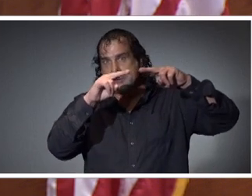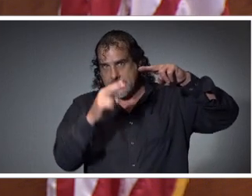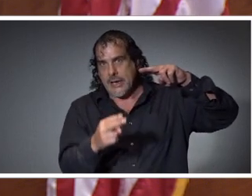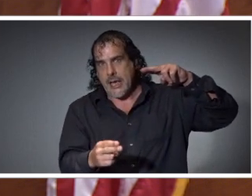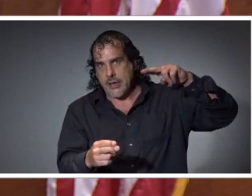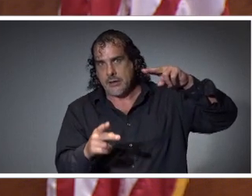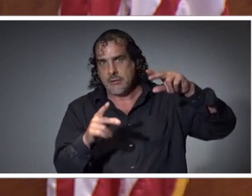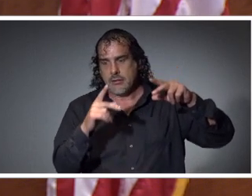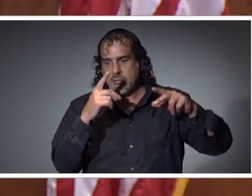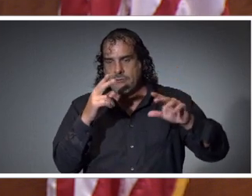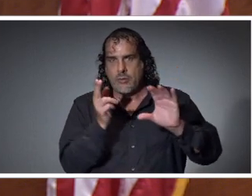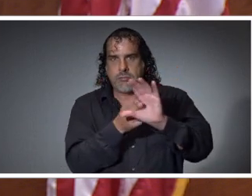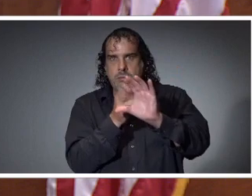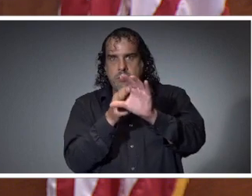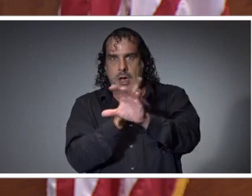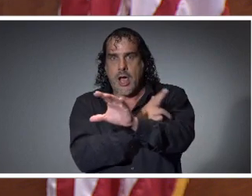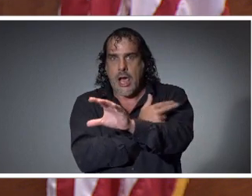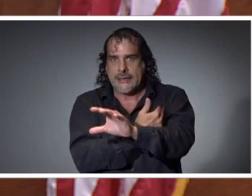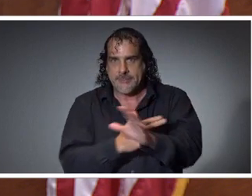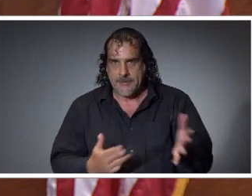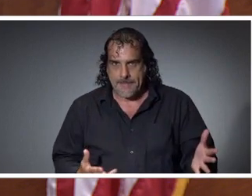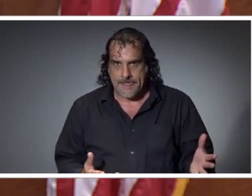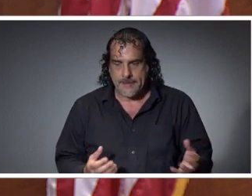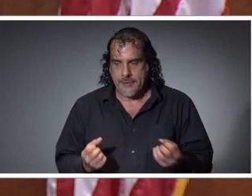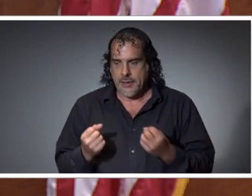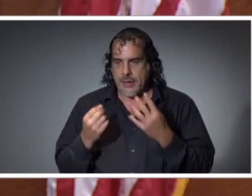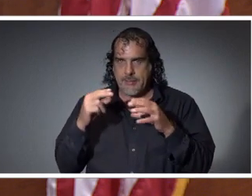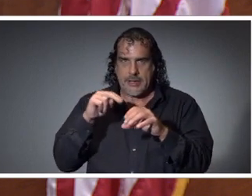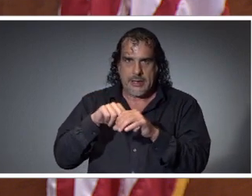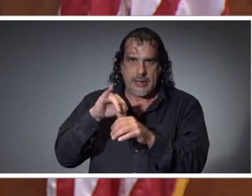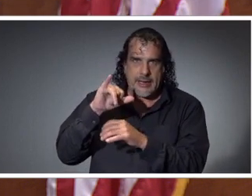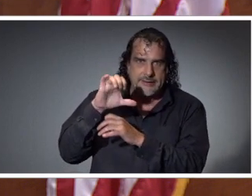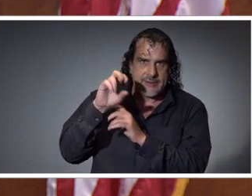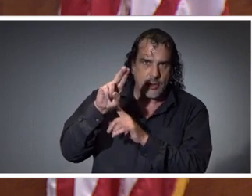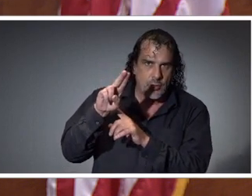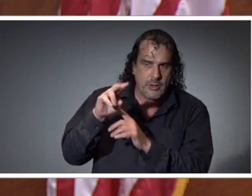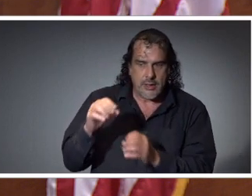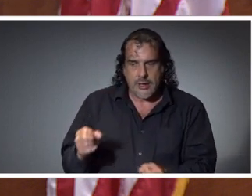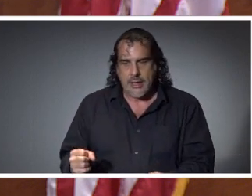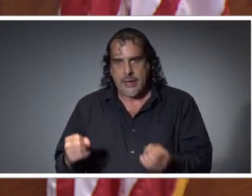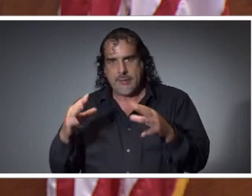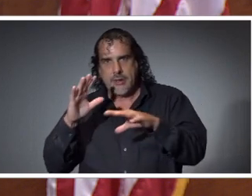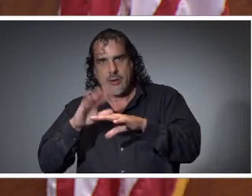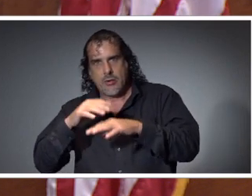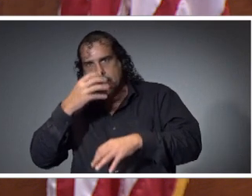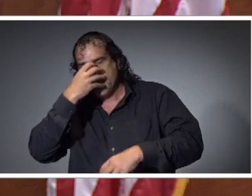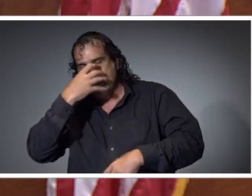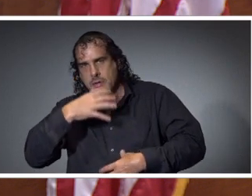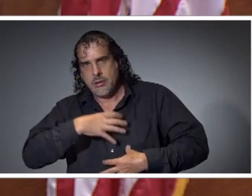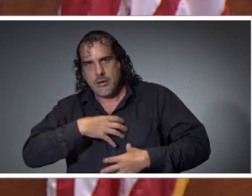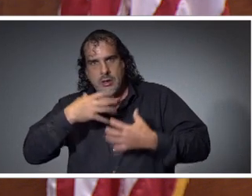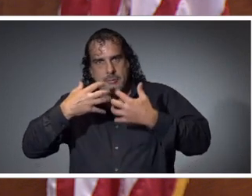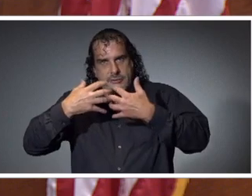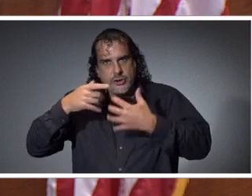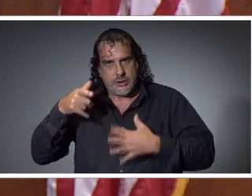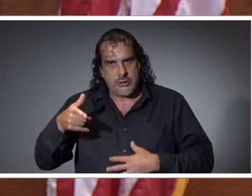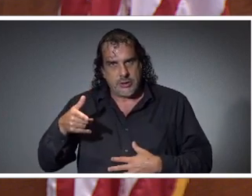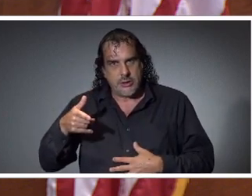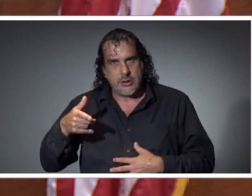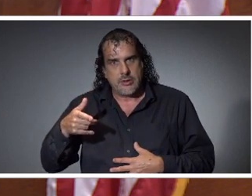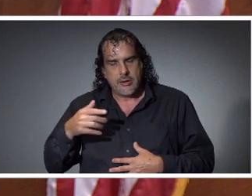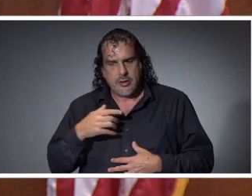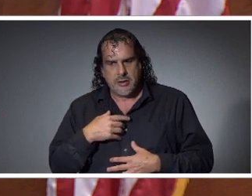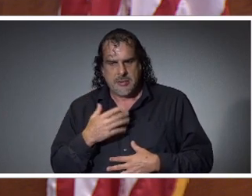of hospitalizations, number of ICU patients, and number of patients on the ventilator. We're in about a 15